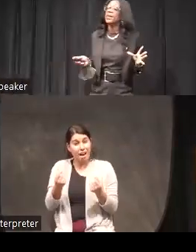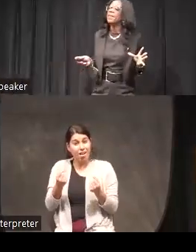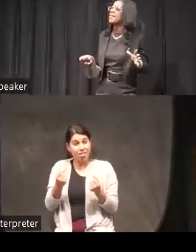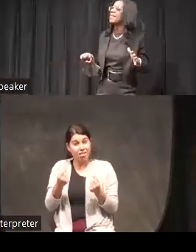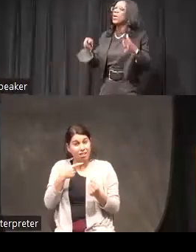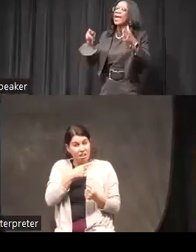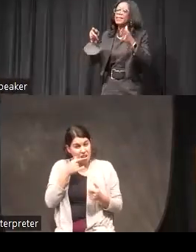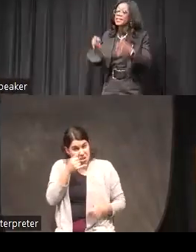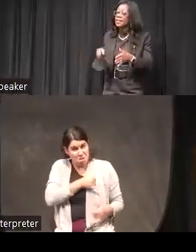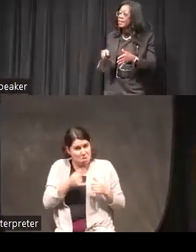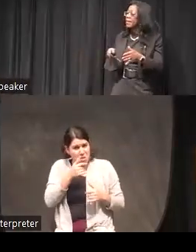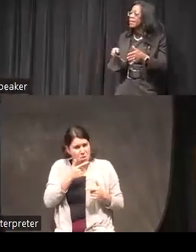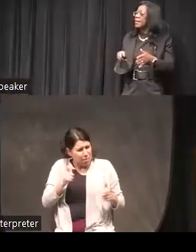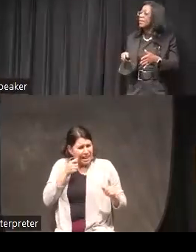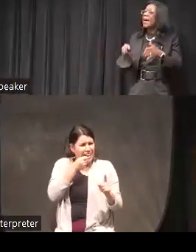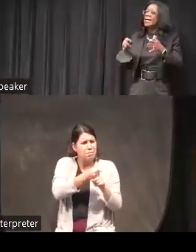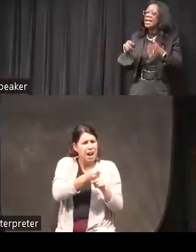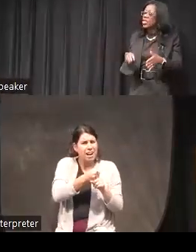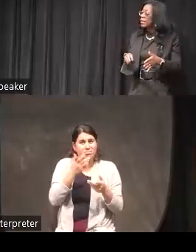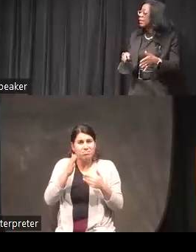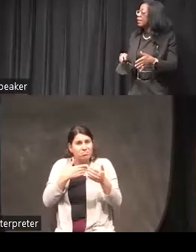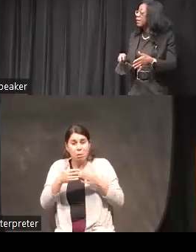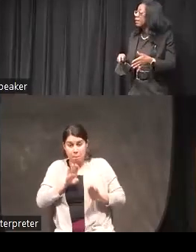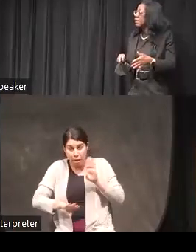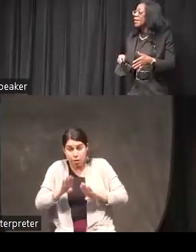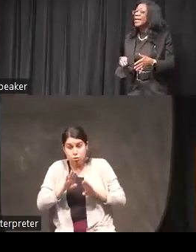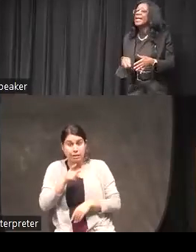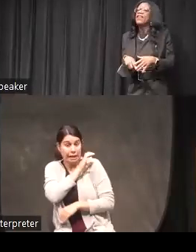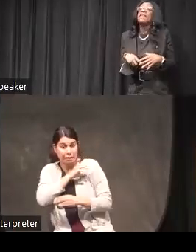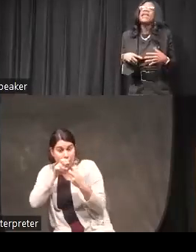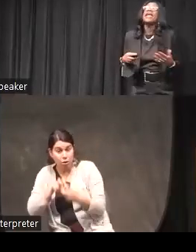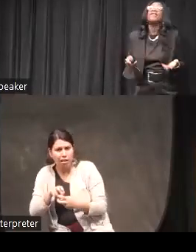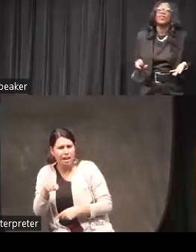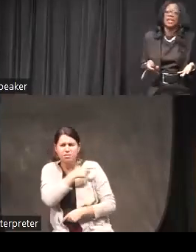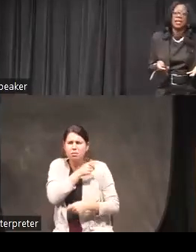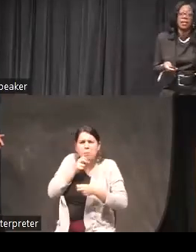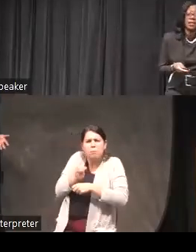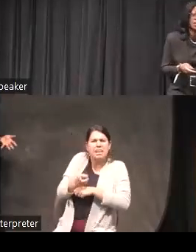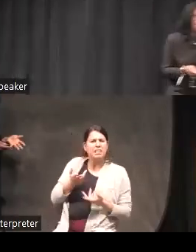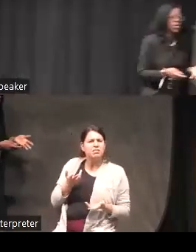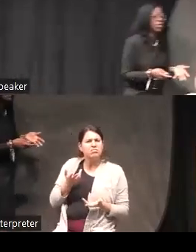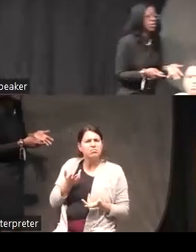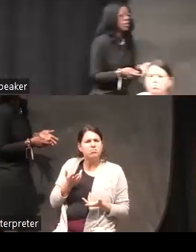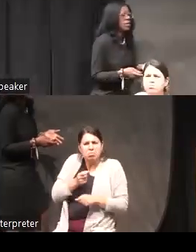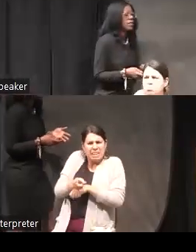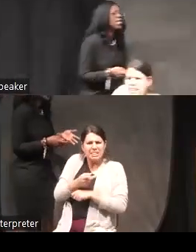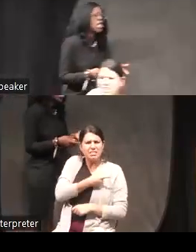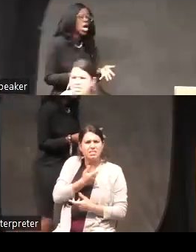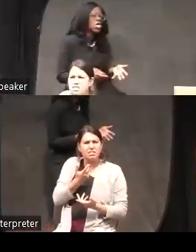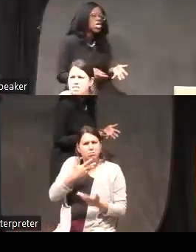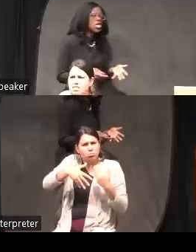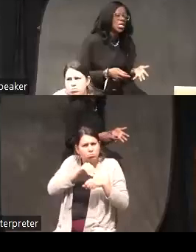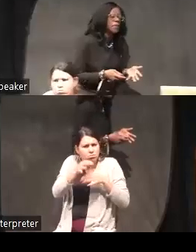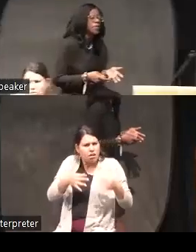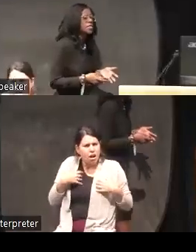larger impact than what happens clinically, biologically, right? Even behaviorally to patients. That